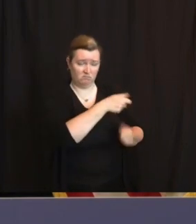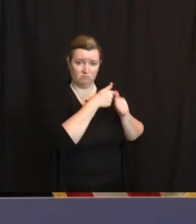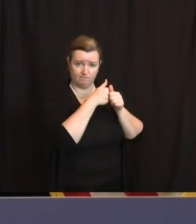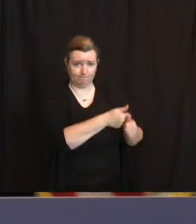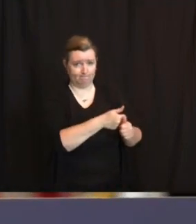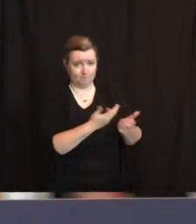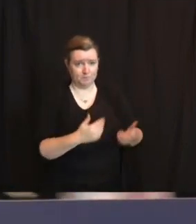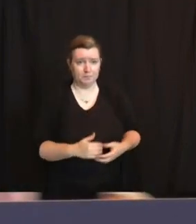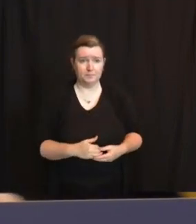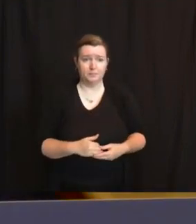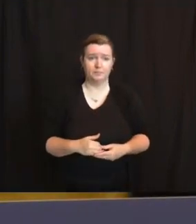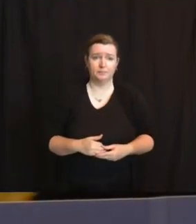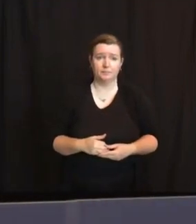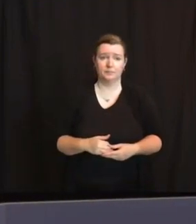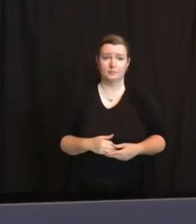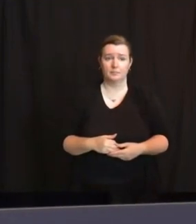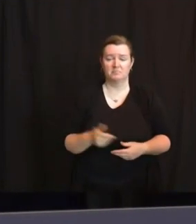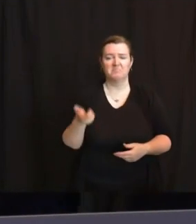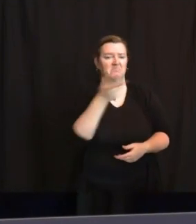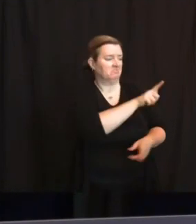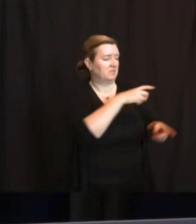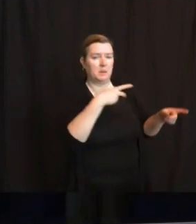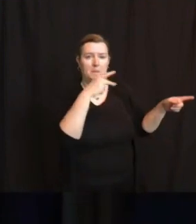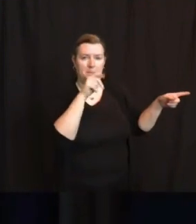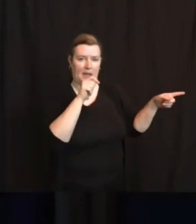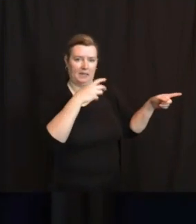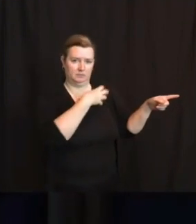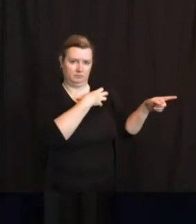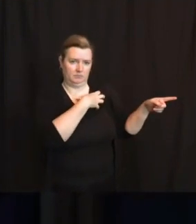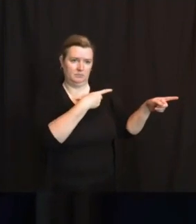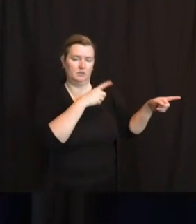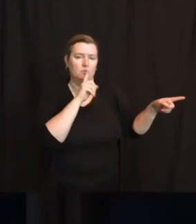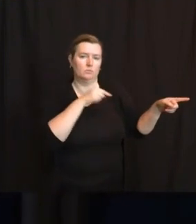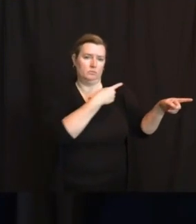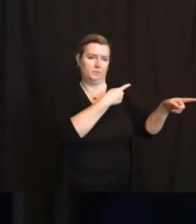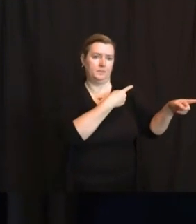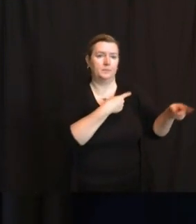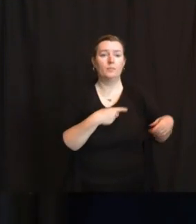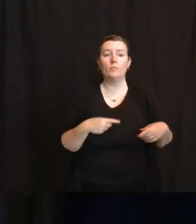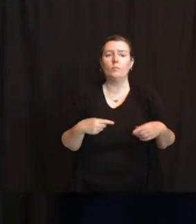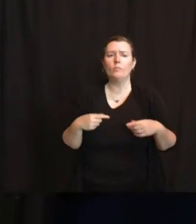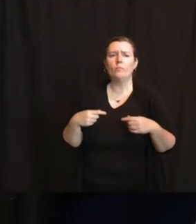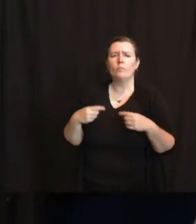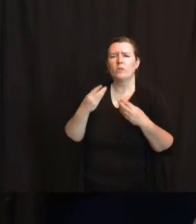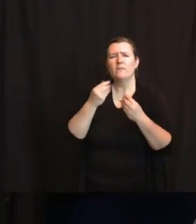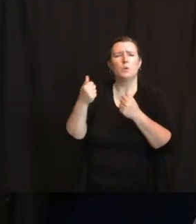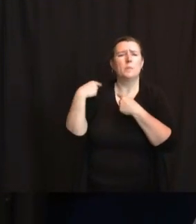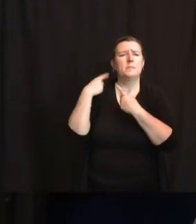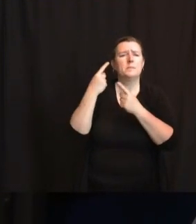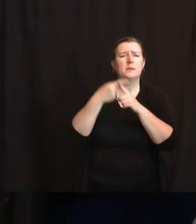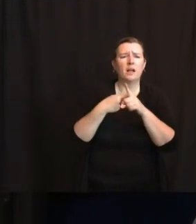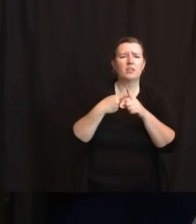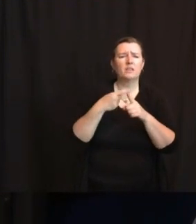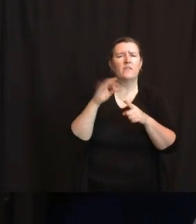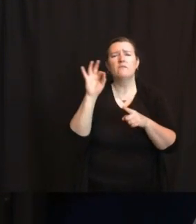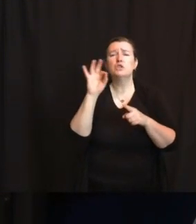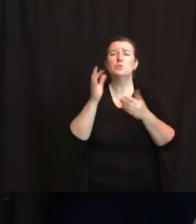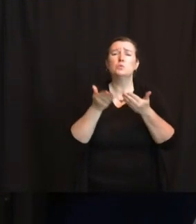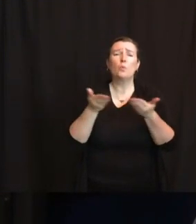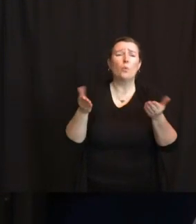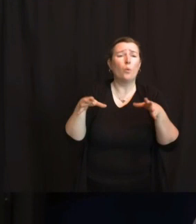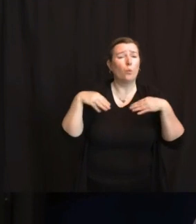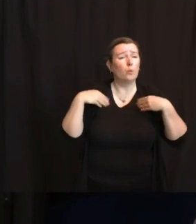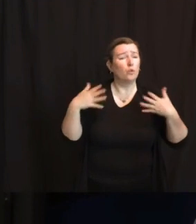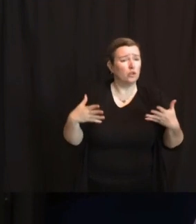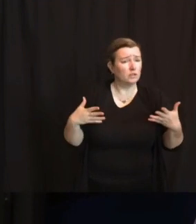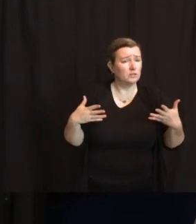I would just add that I think back to over the past few months, I think of the furniture store owners cited multiple times, the